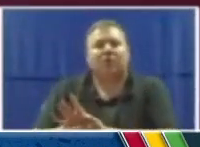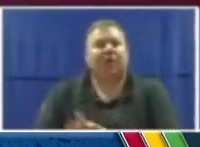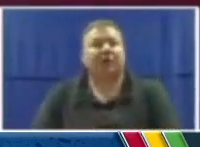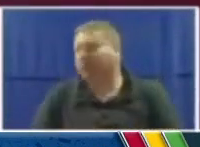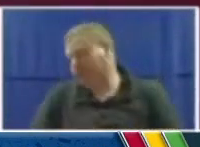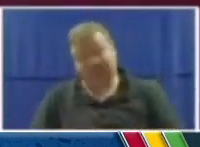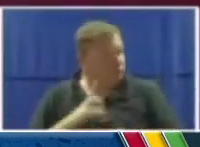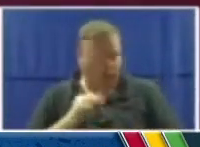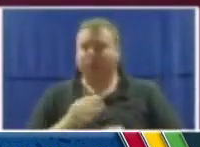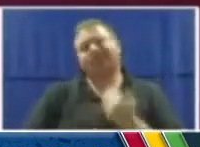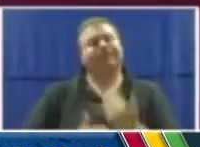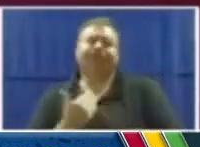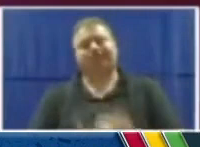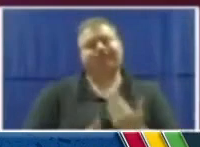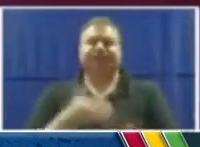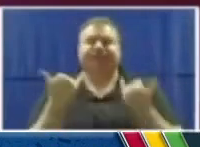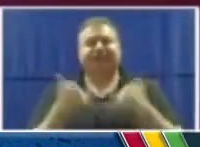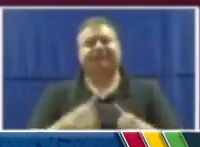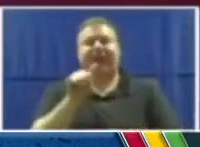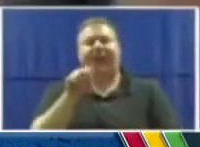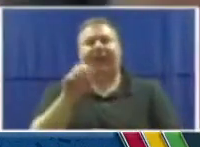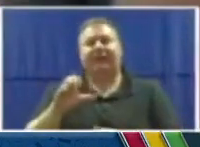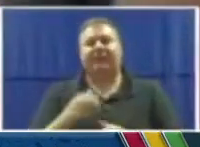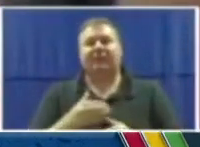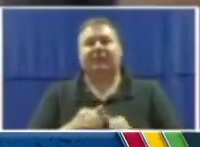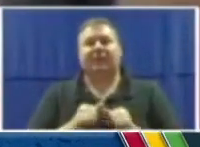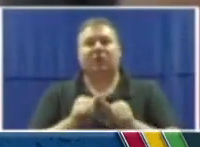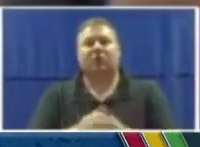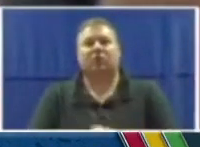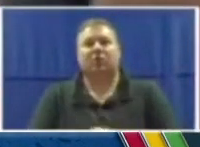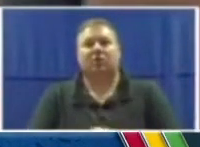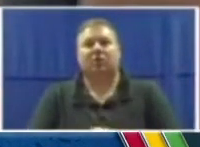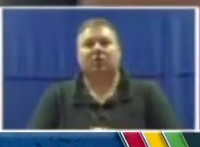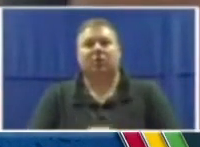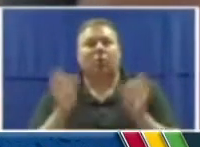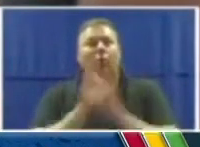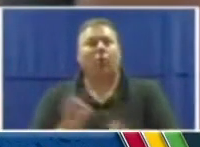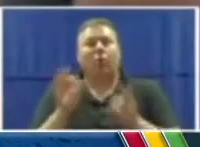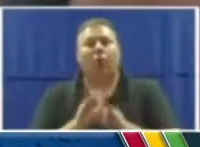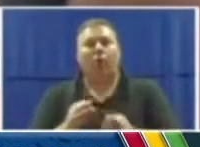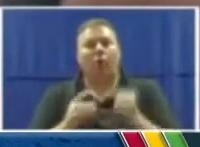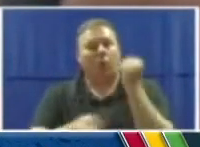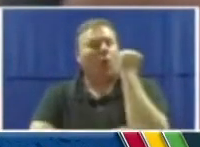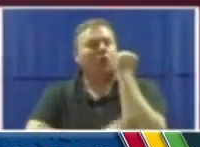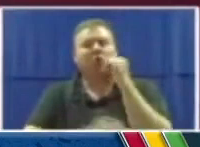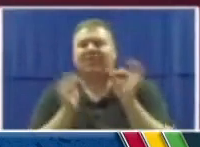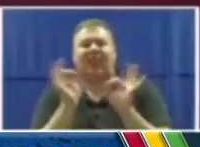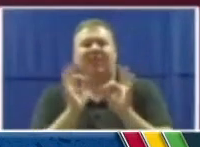no, here he is in this ANC cabinet. Absolutely no